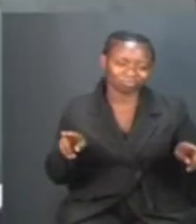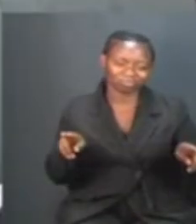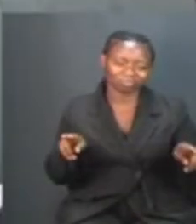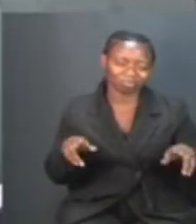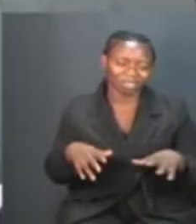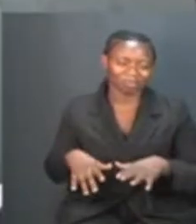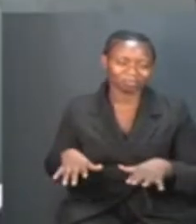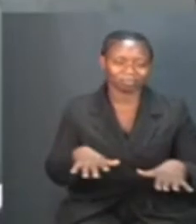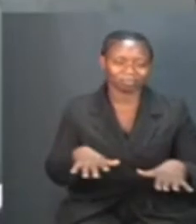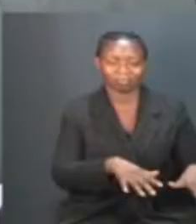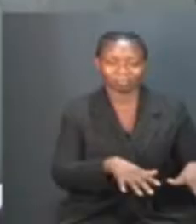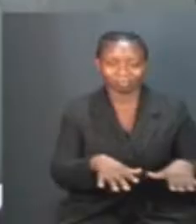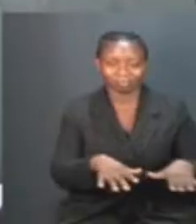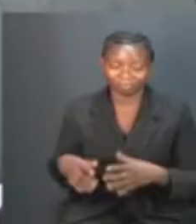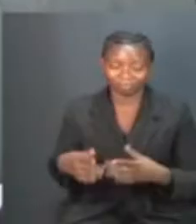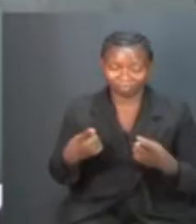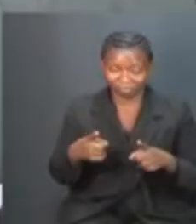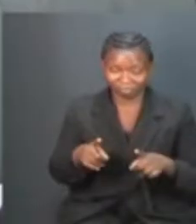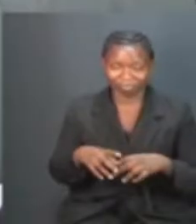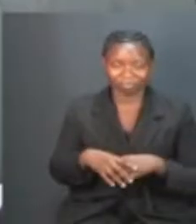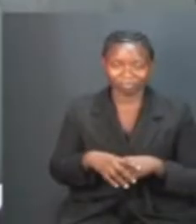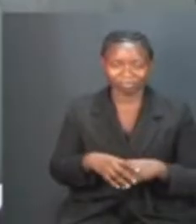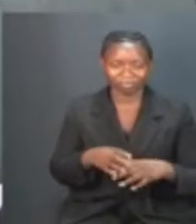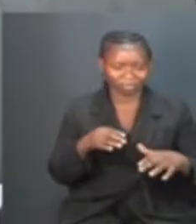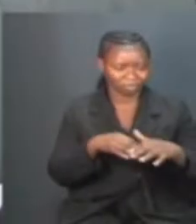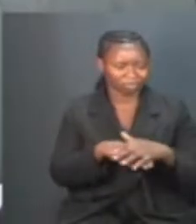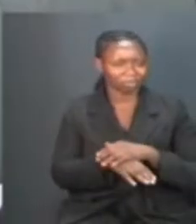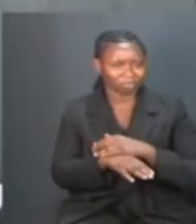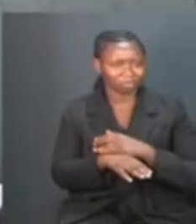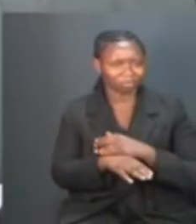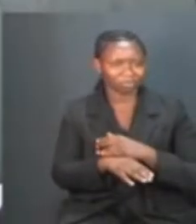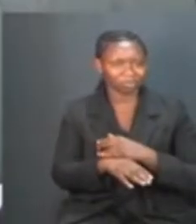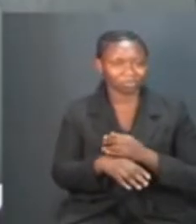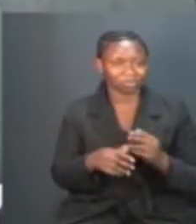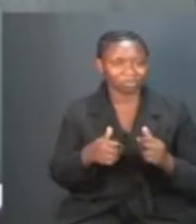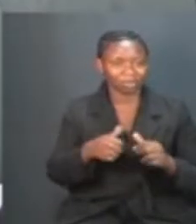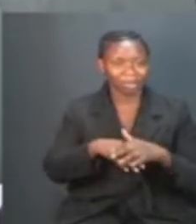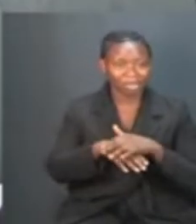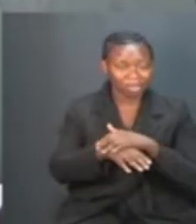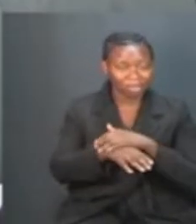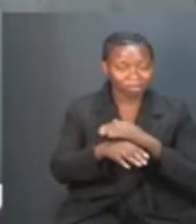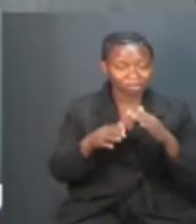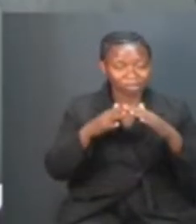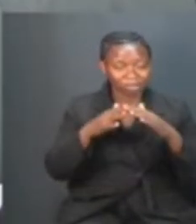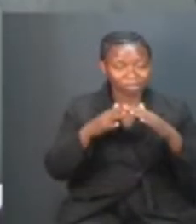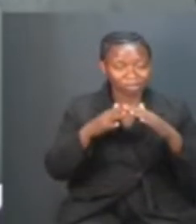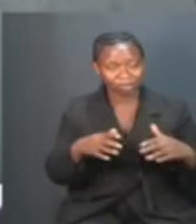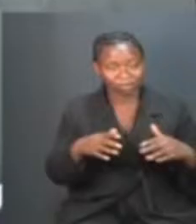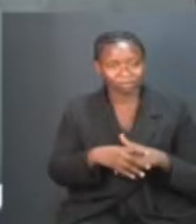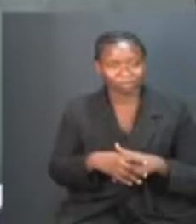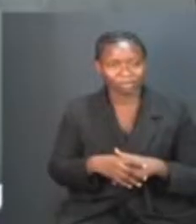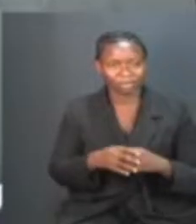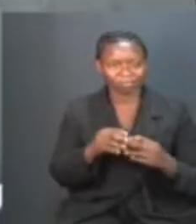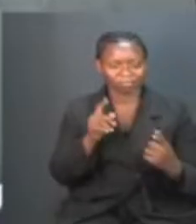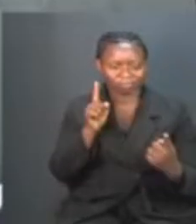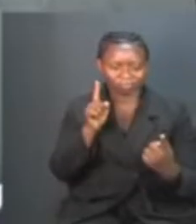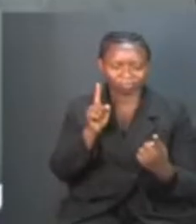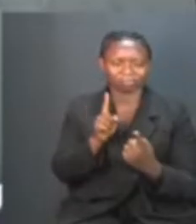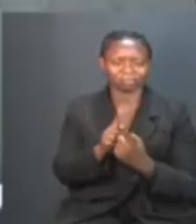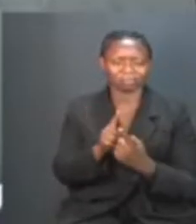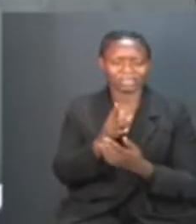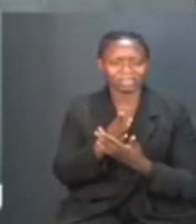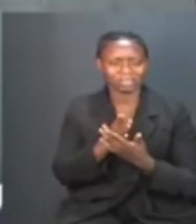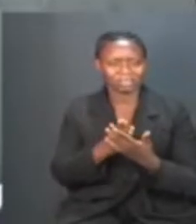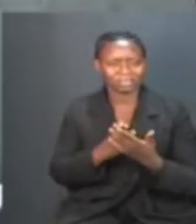smoke when I was about entering the chamber, and I met some